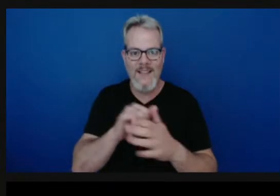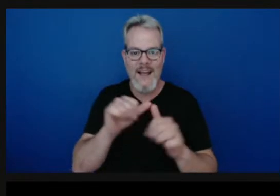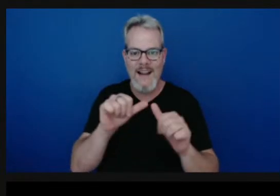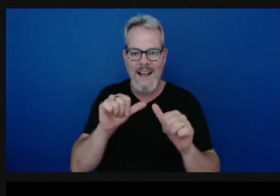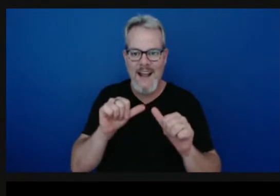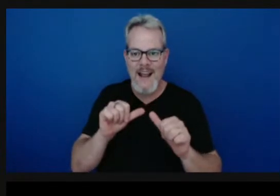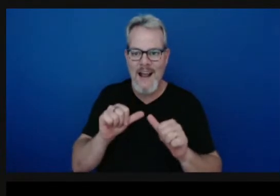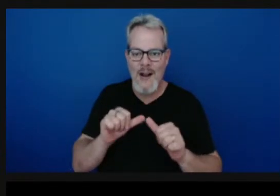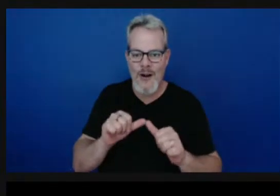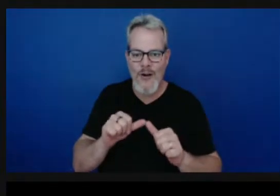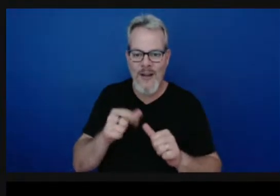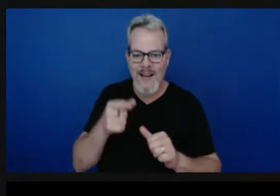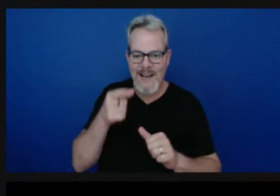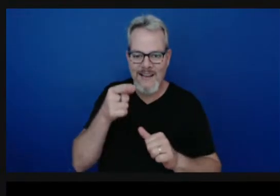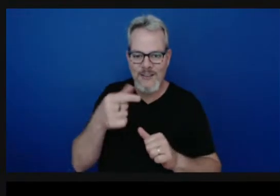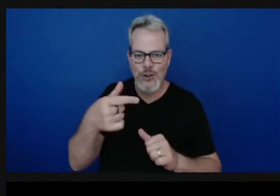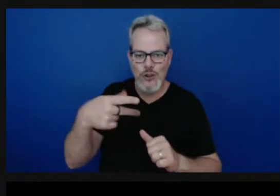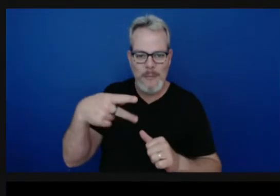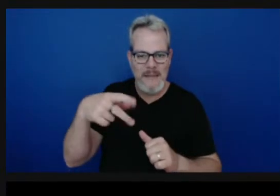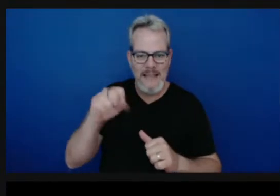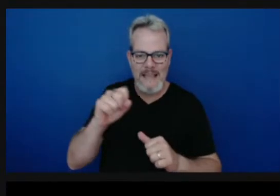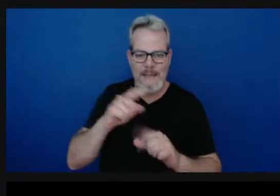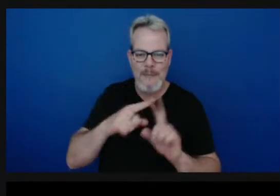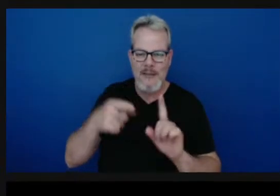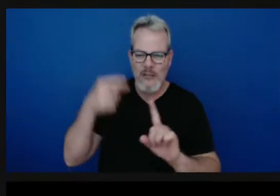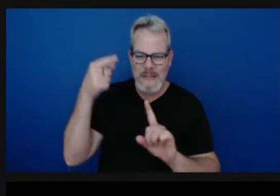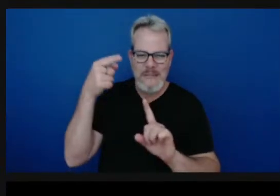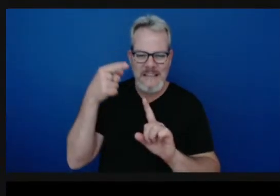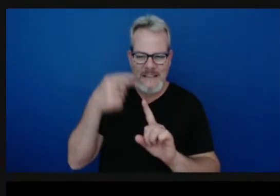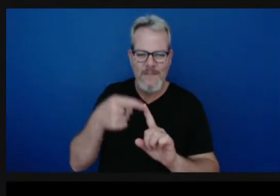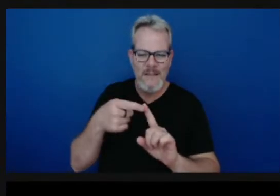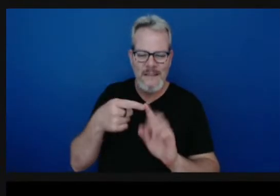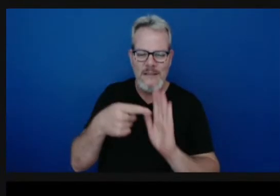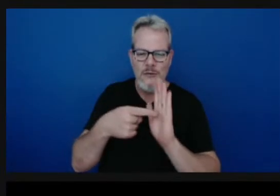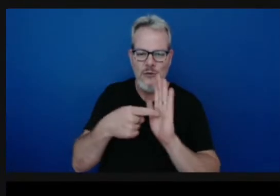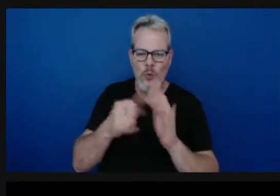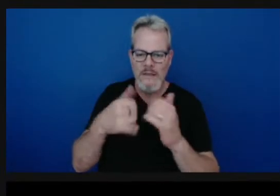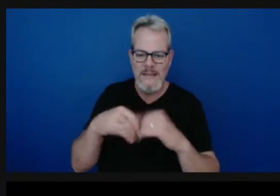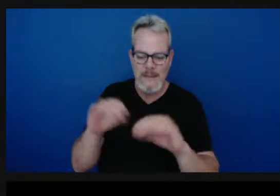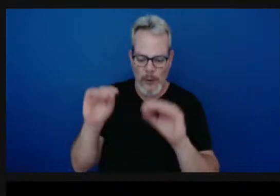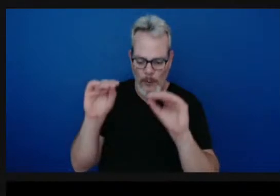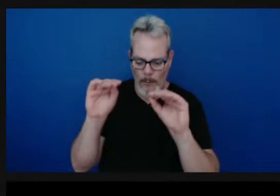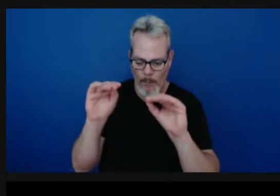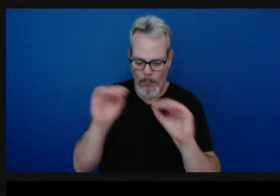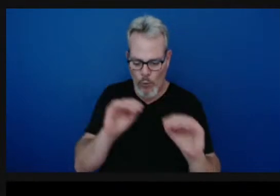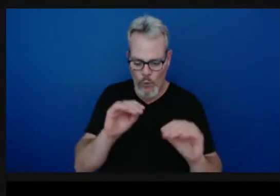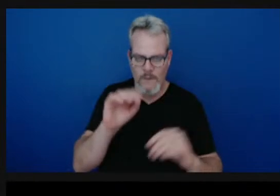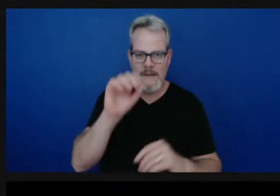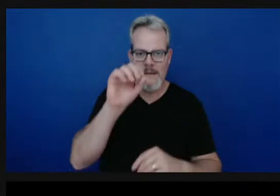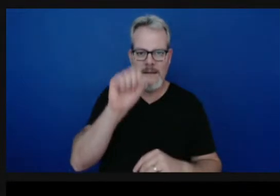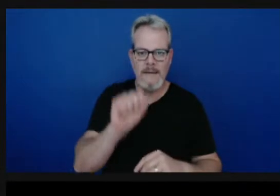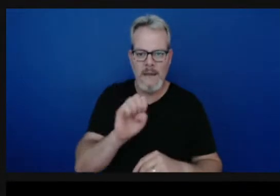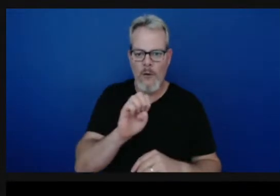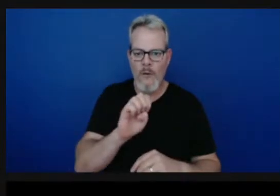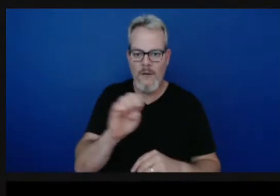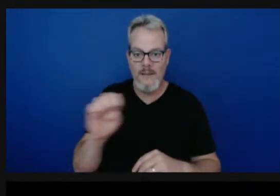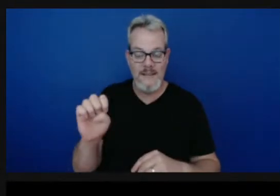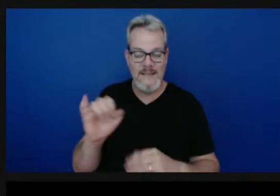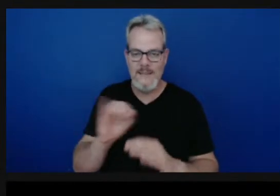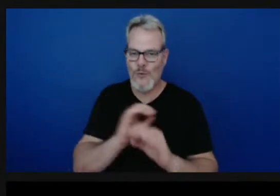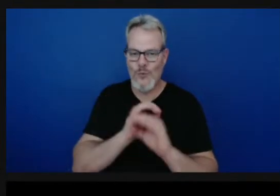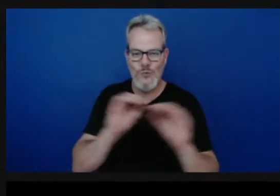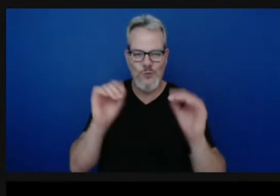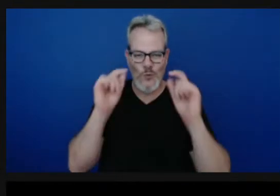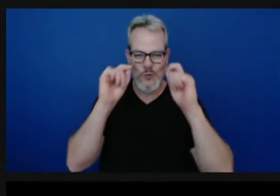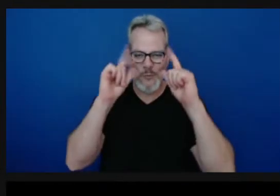moving upwards, but I didn't explicitly point out it's still moving southeast also, right? So no surprise to see those cracks have been open. Maybe a little less so within the